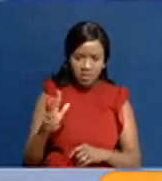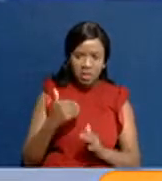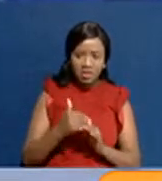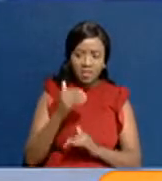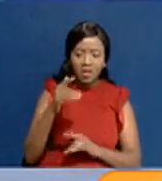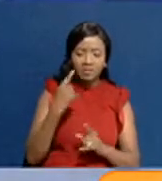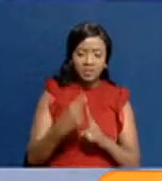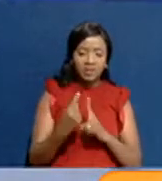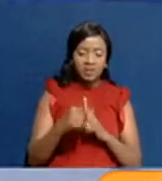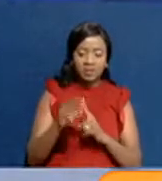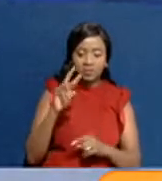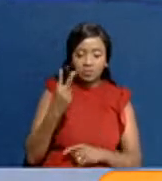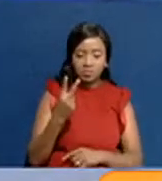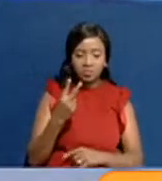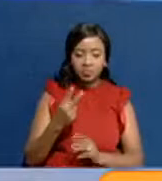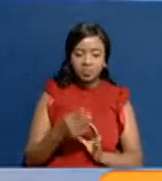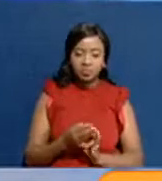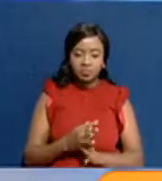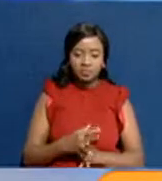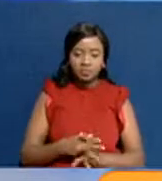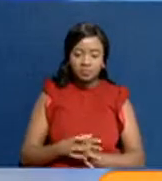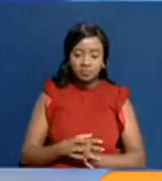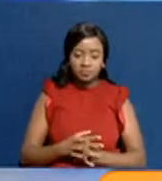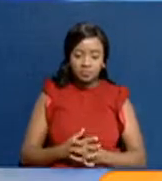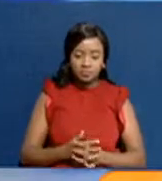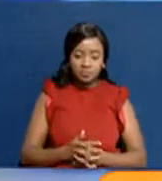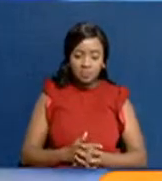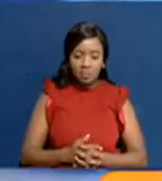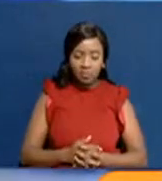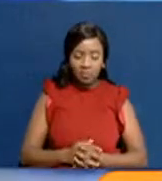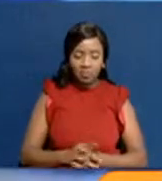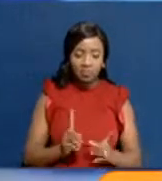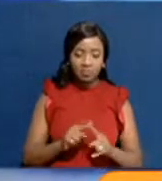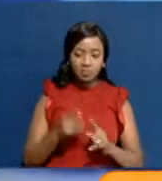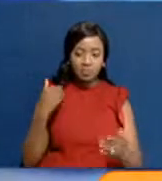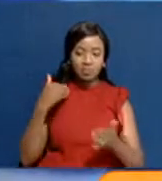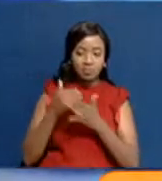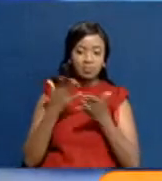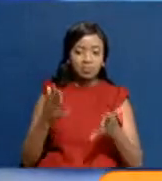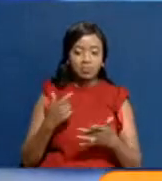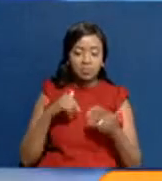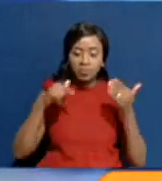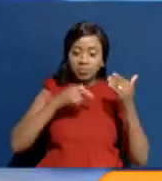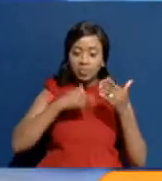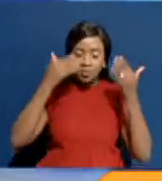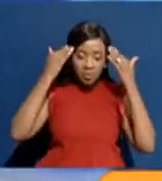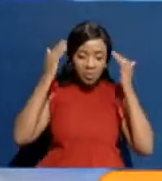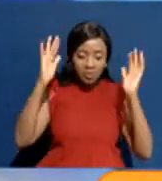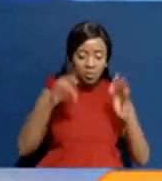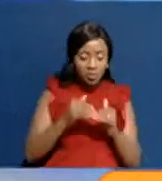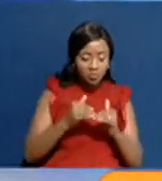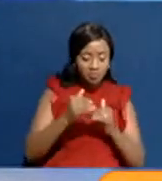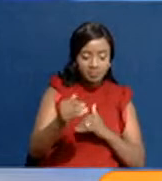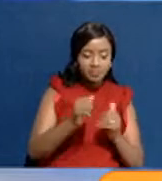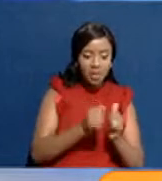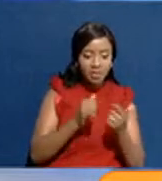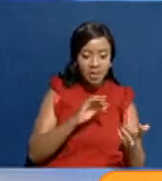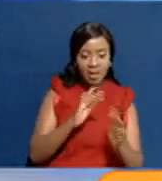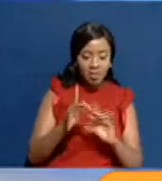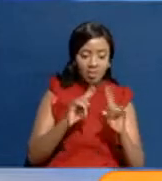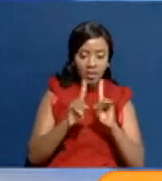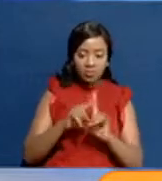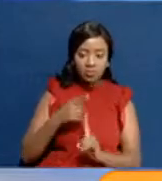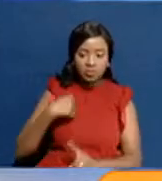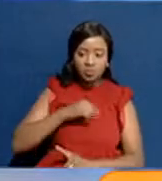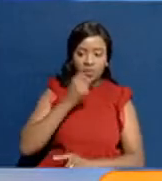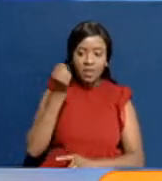that ultimatum was given by President Kenyatta. We still don't know what the fate of these investigations are. We understand the